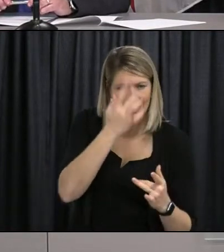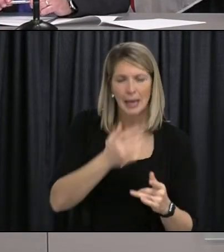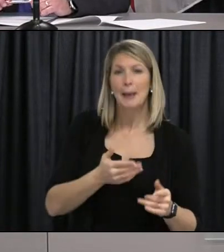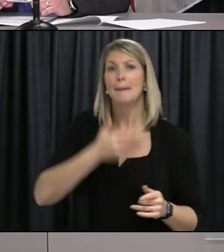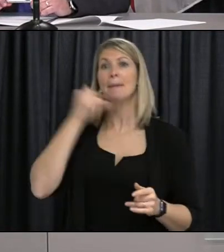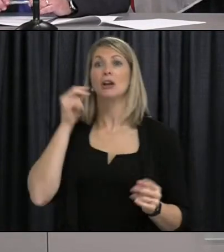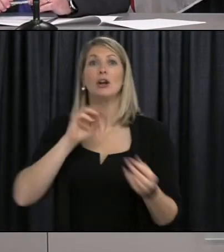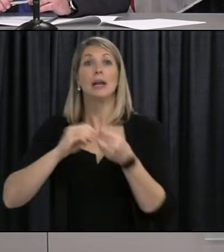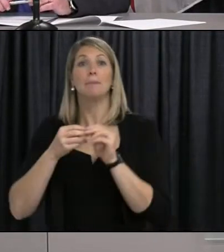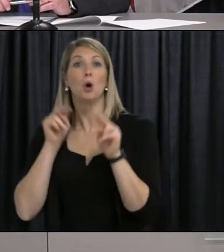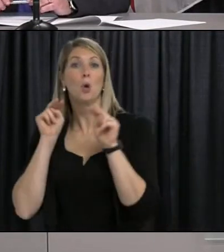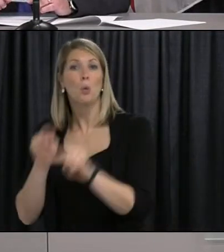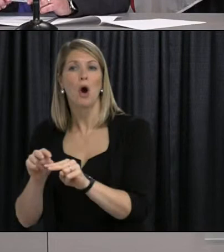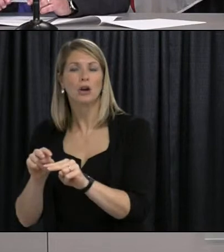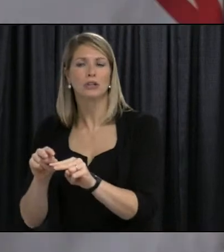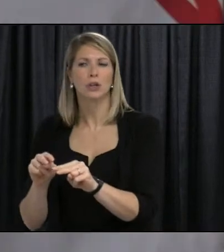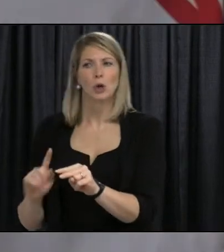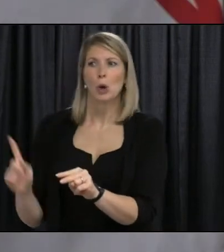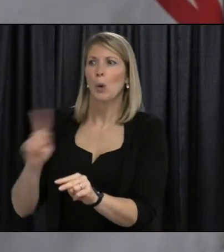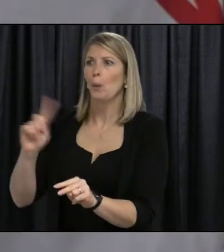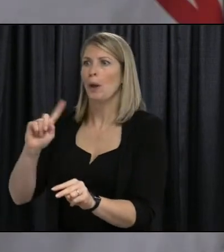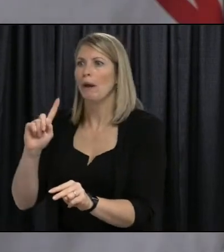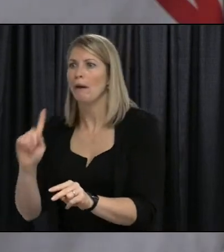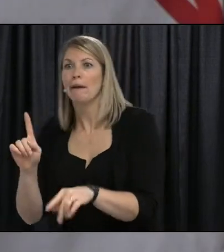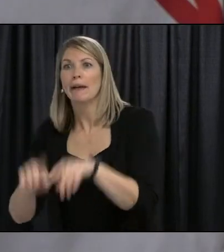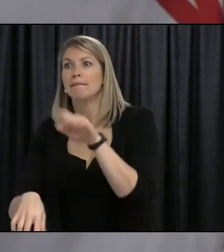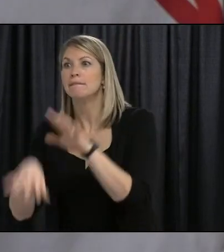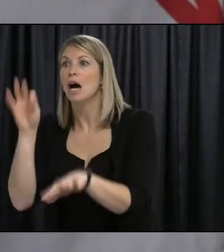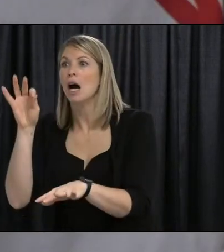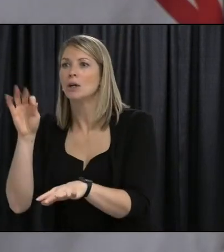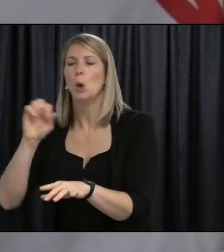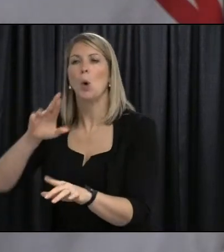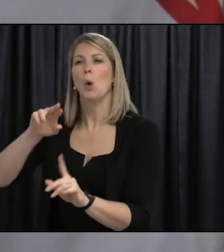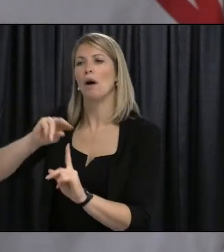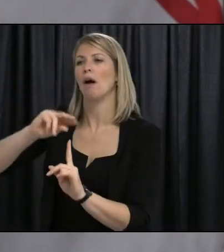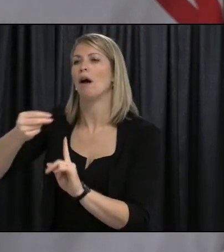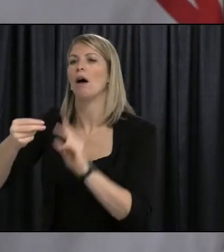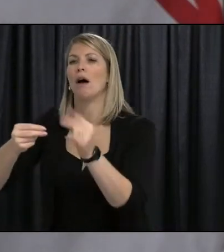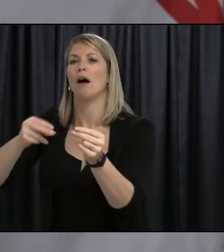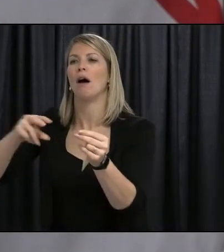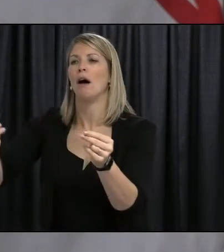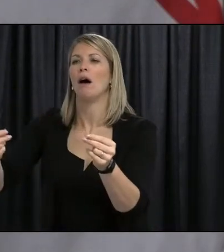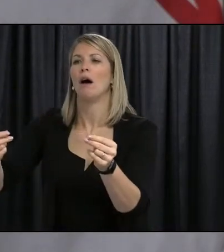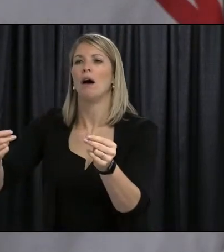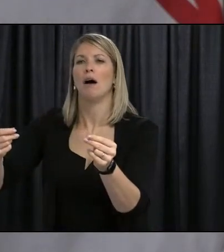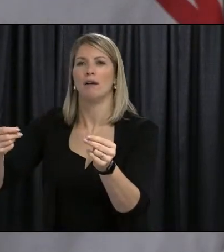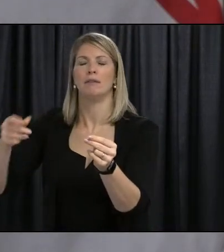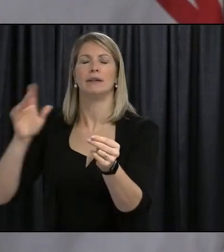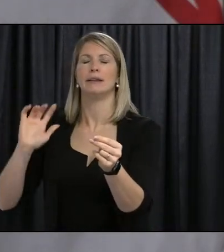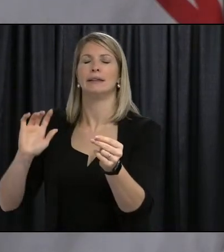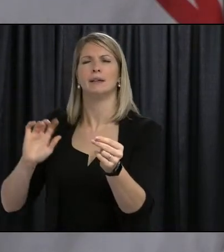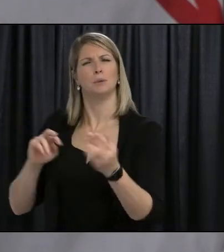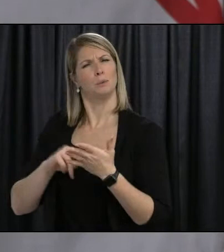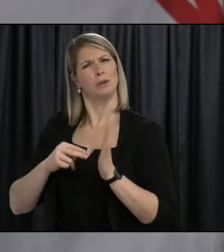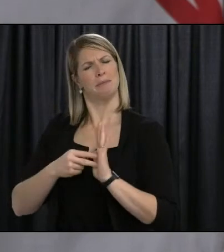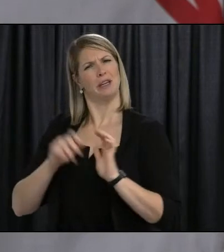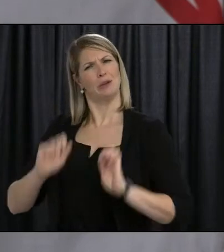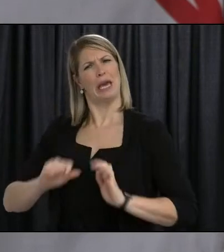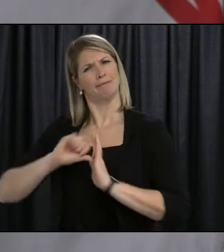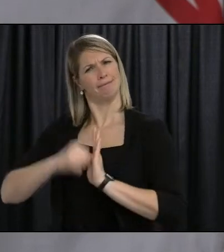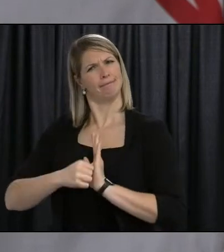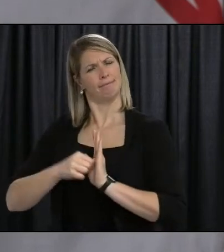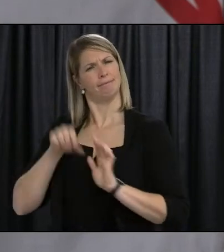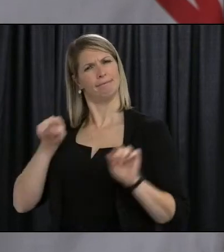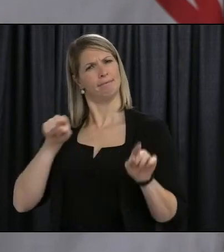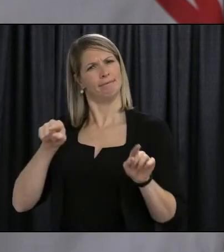different Atlantic provinces? So, yeah, so, I mean, on that, I don't want to give the impression